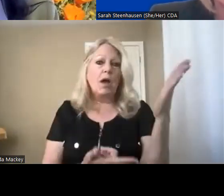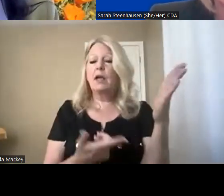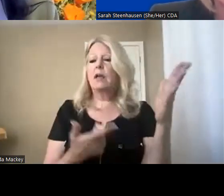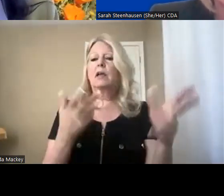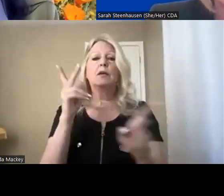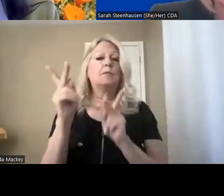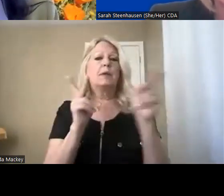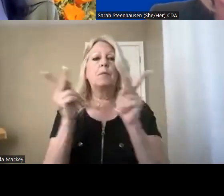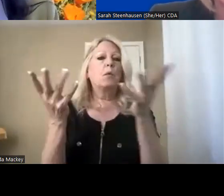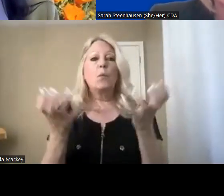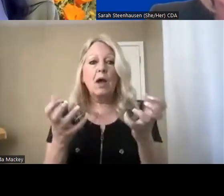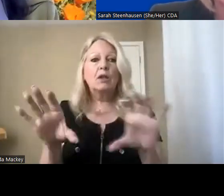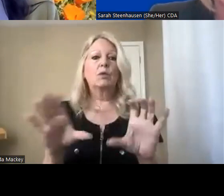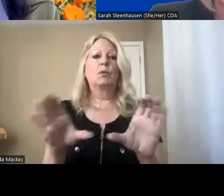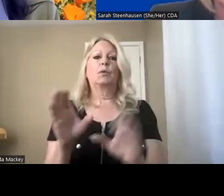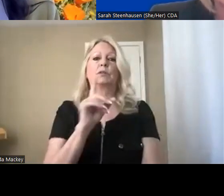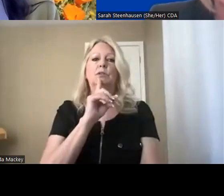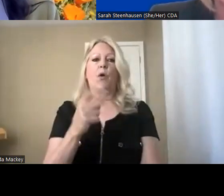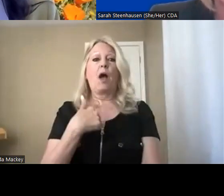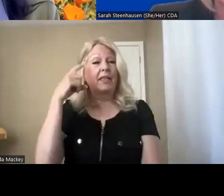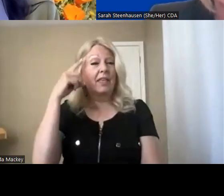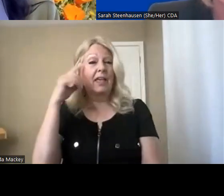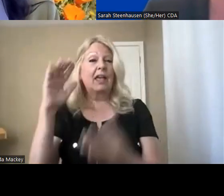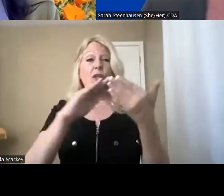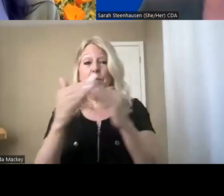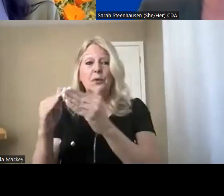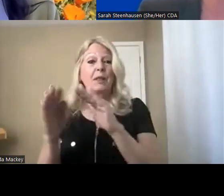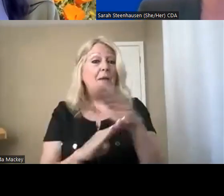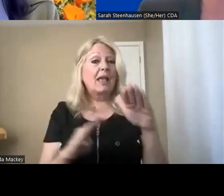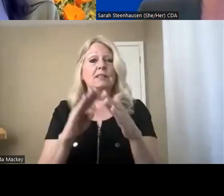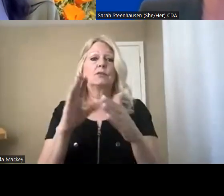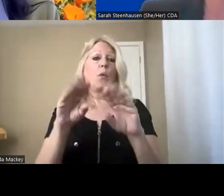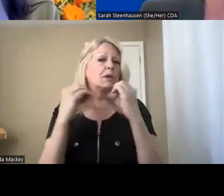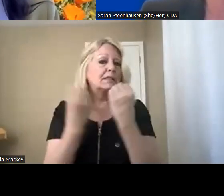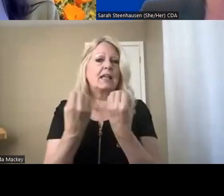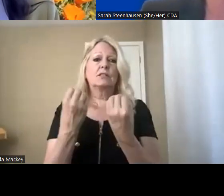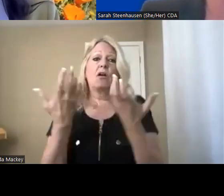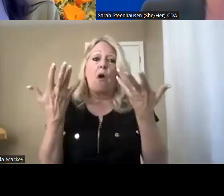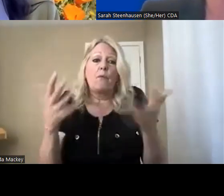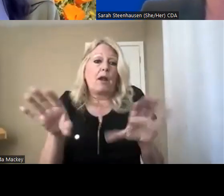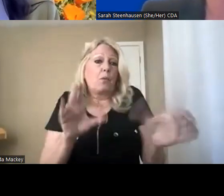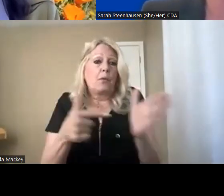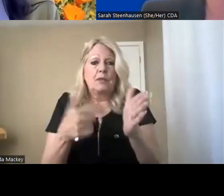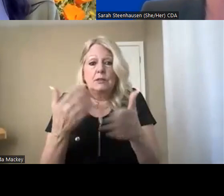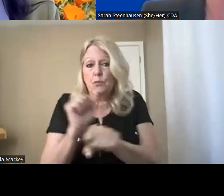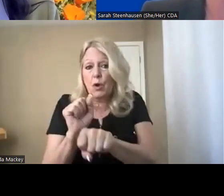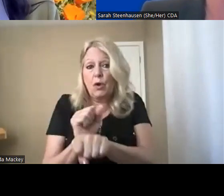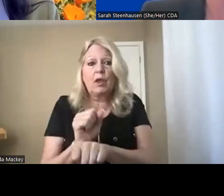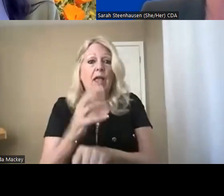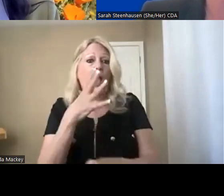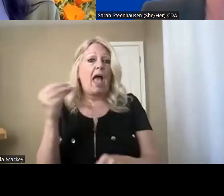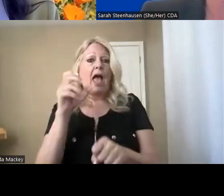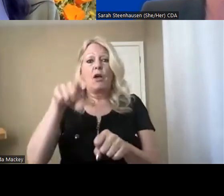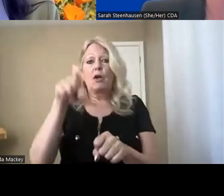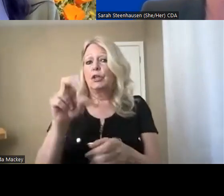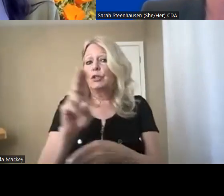to do. But I also think you have a lot of community-based organizations who are already doing this work and could also use the resources, because maybe if you do it at the government level,